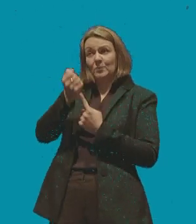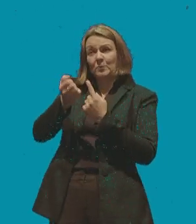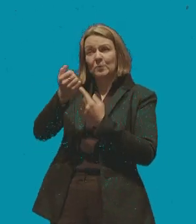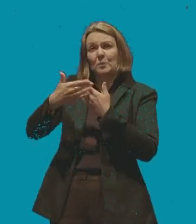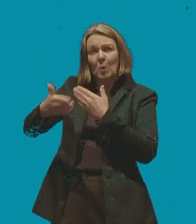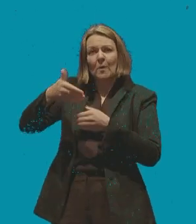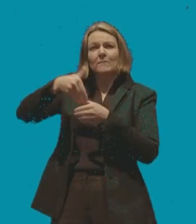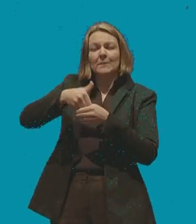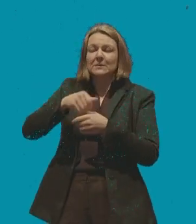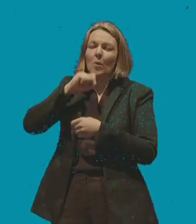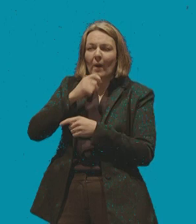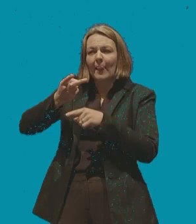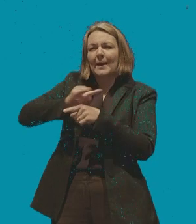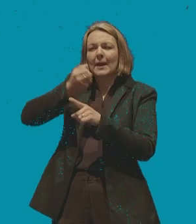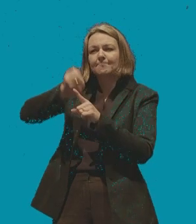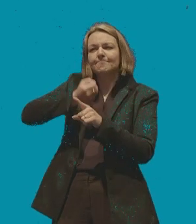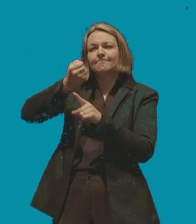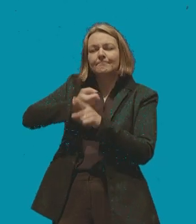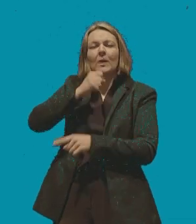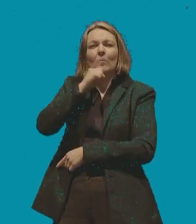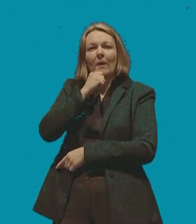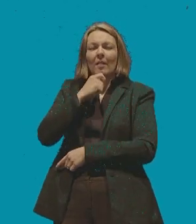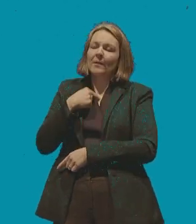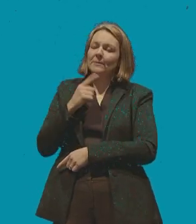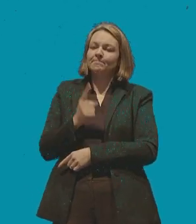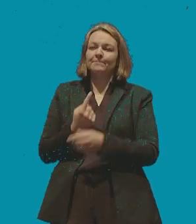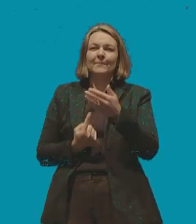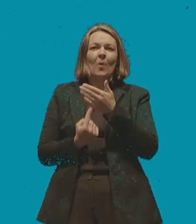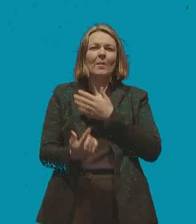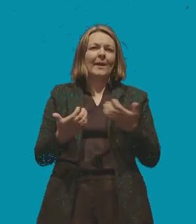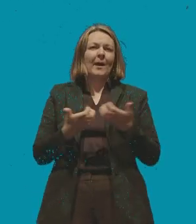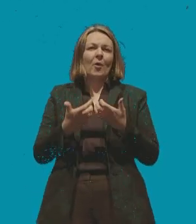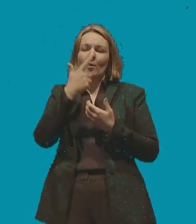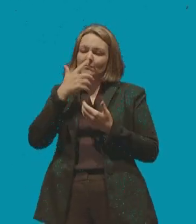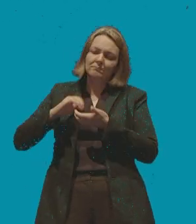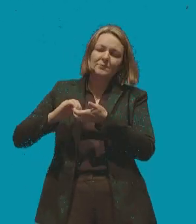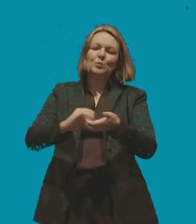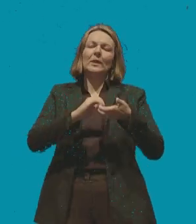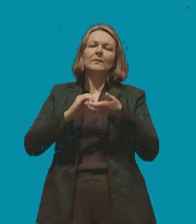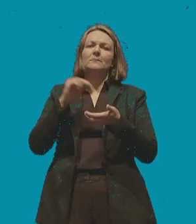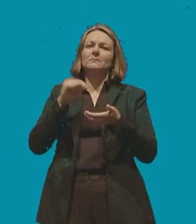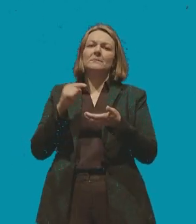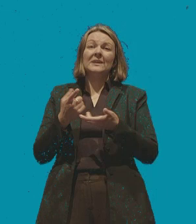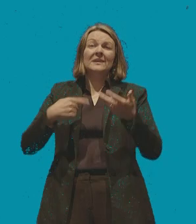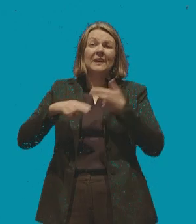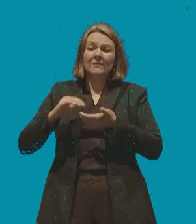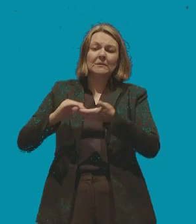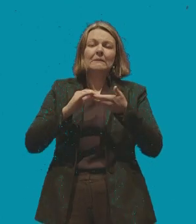again. But again, that can only happen when we are united, because without that, it's our members who will lose